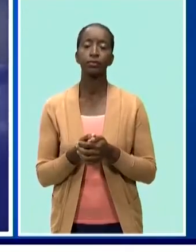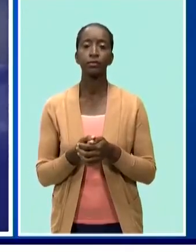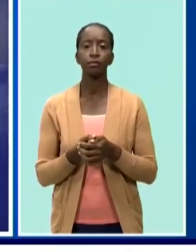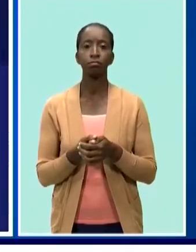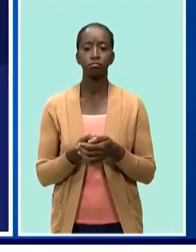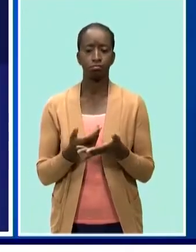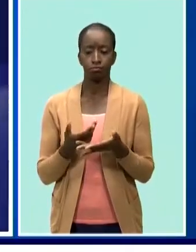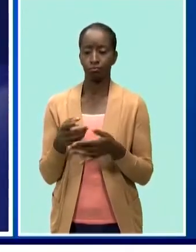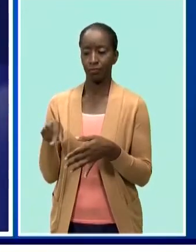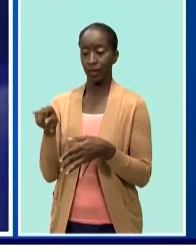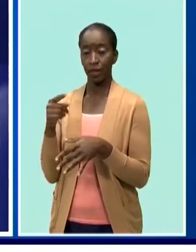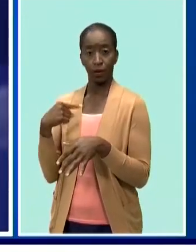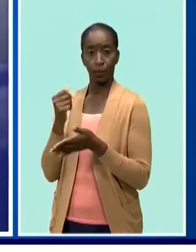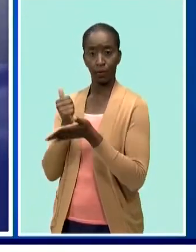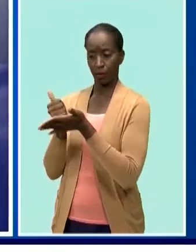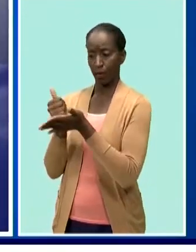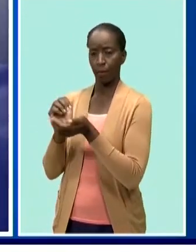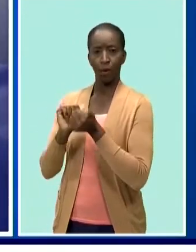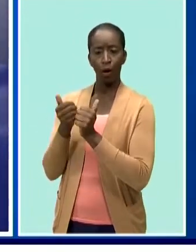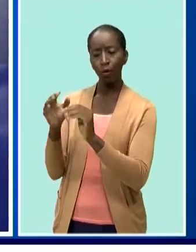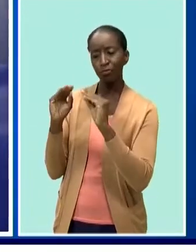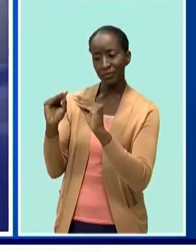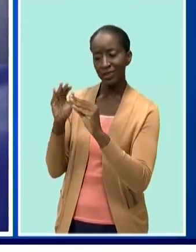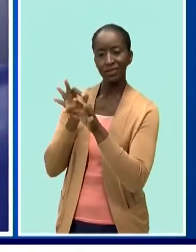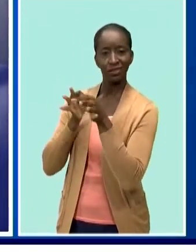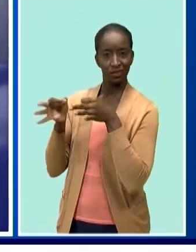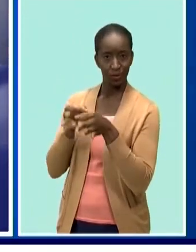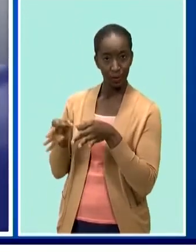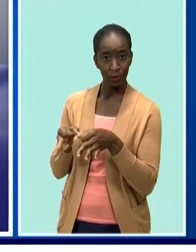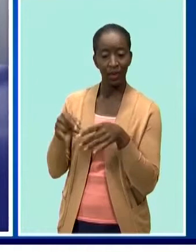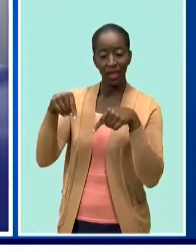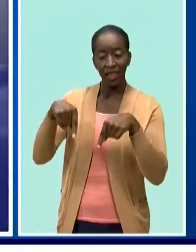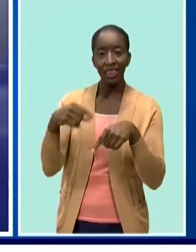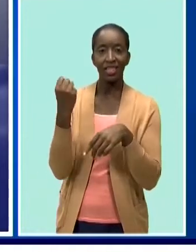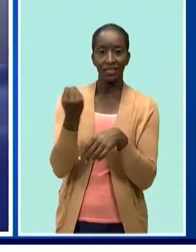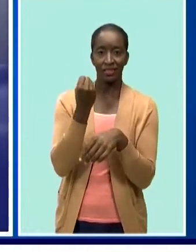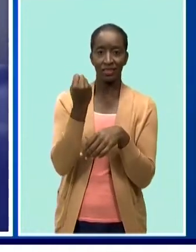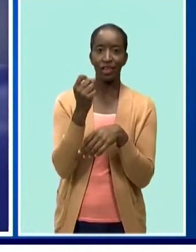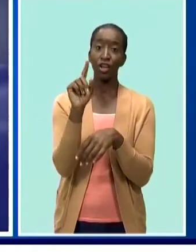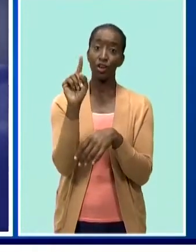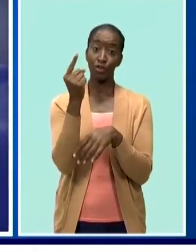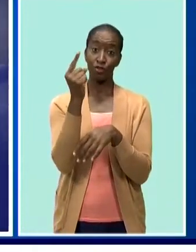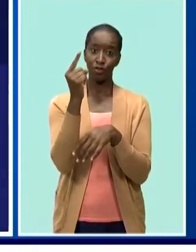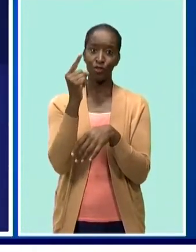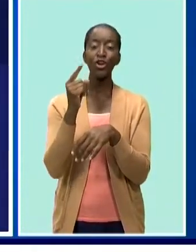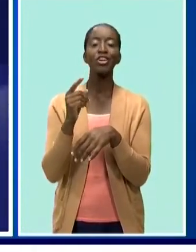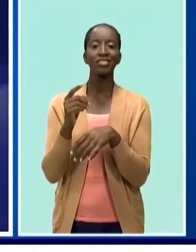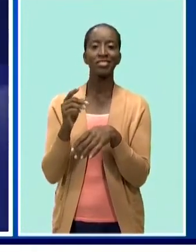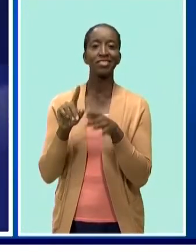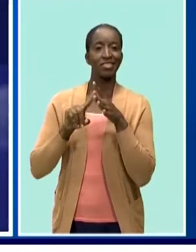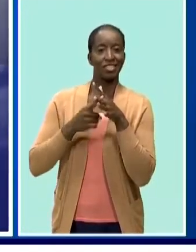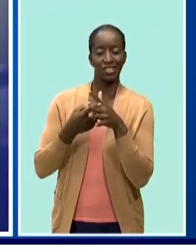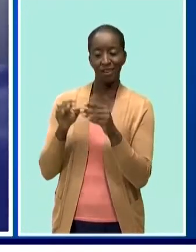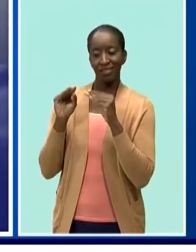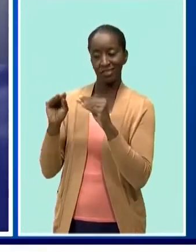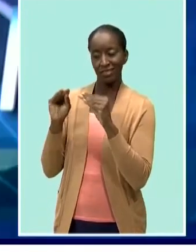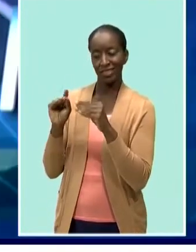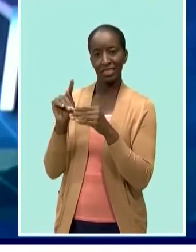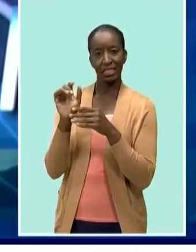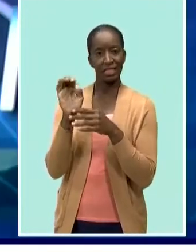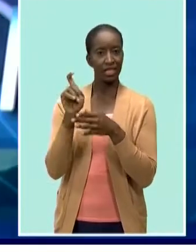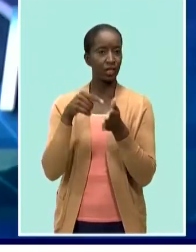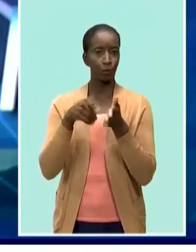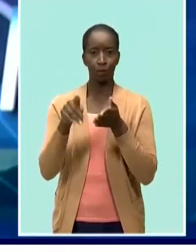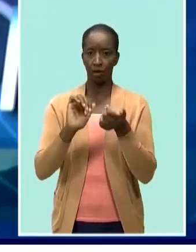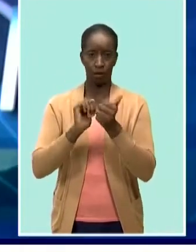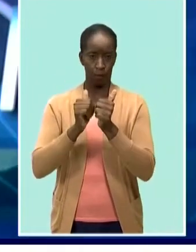is through outreach and education activities, and this Saturday we'll be hosting our first series of tax filing clinics.